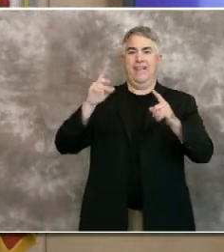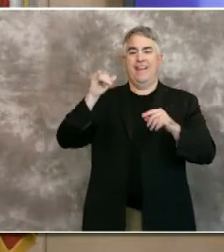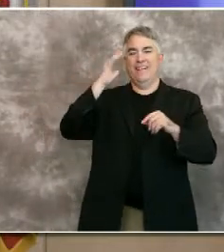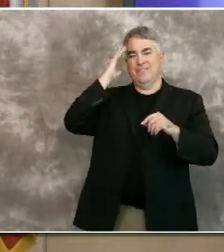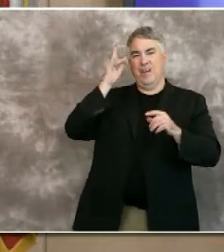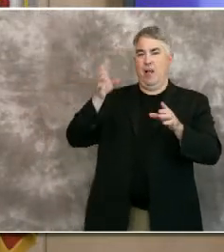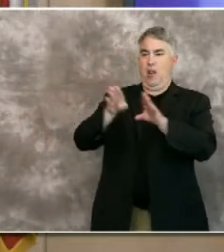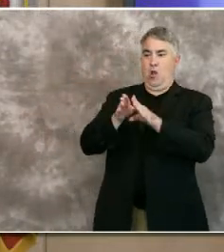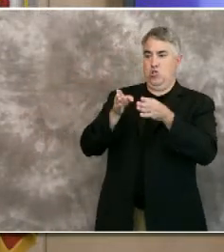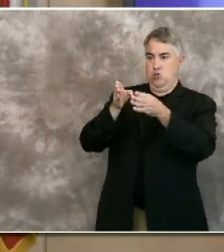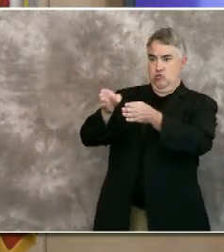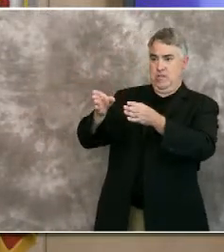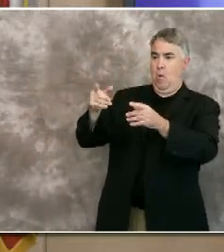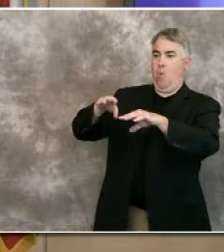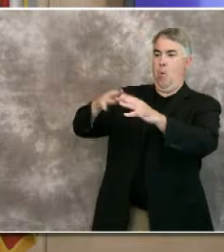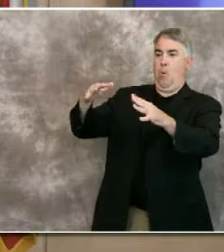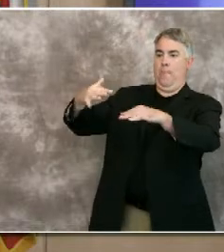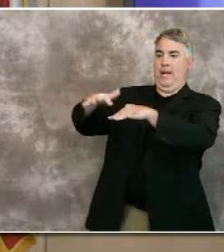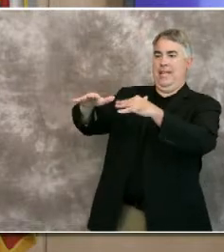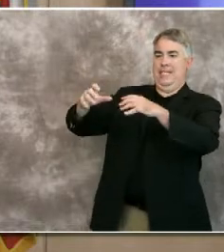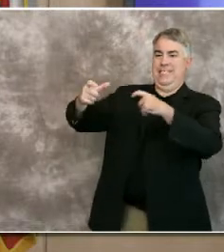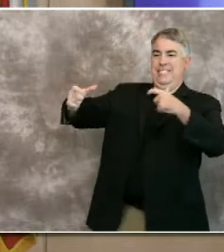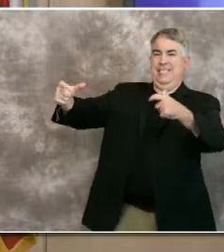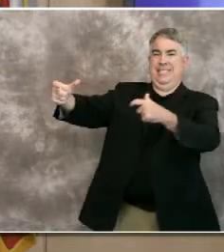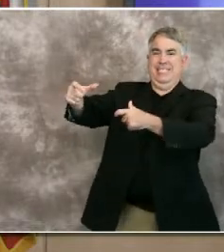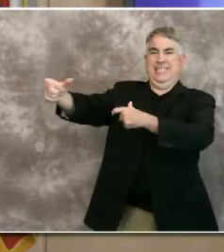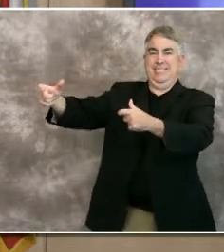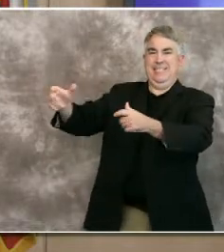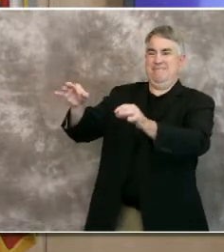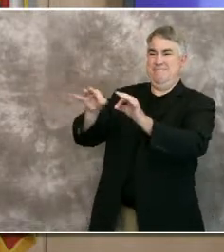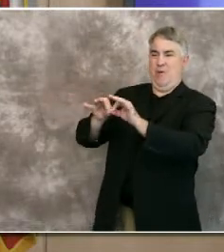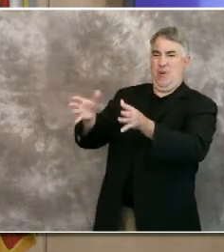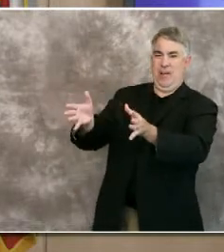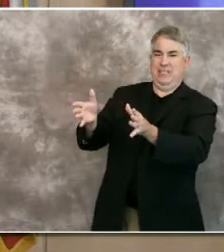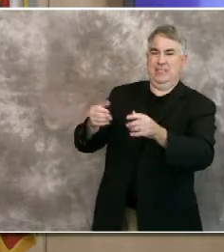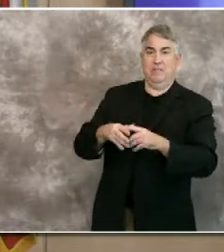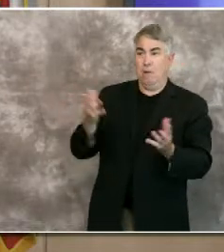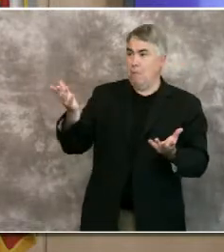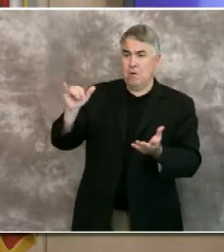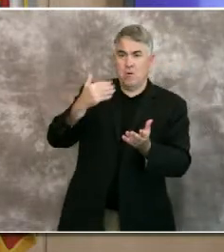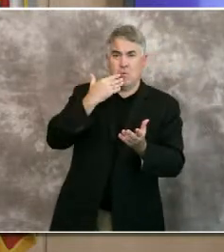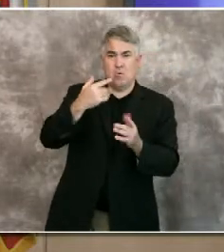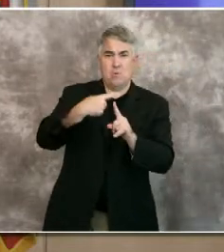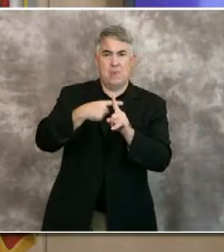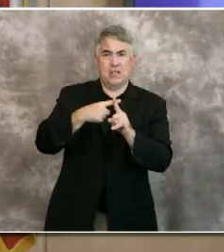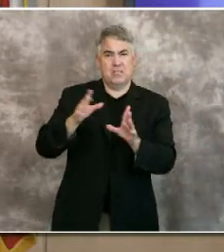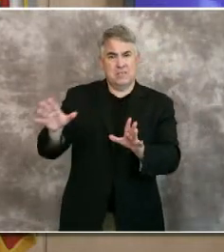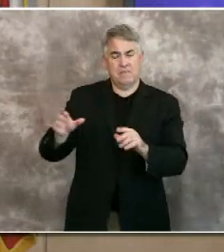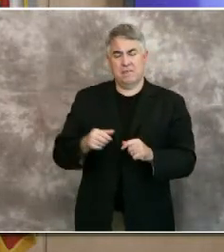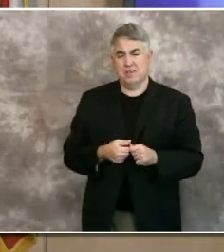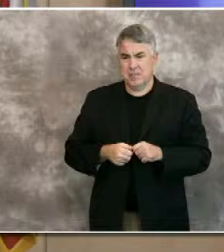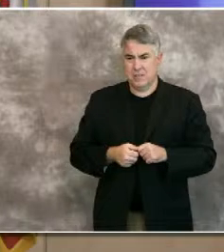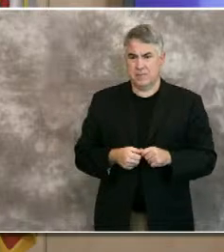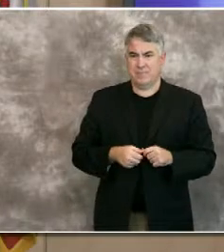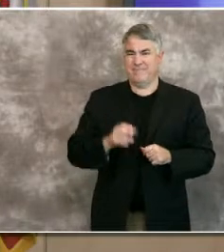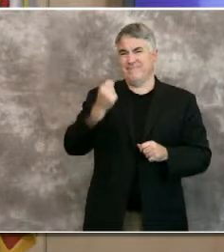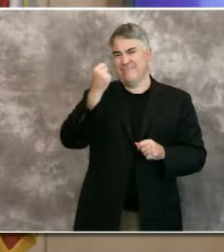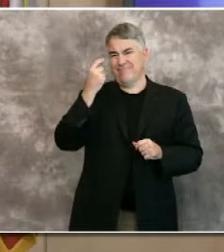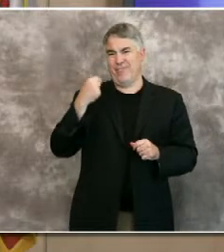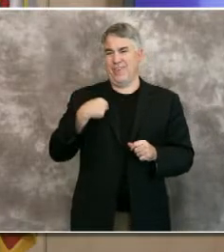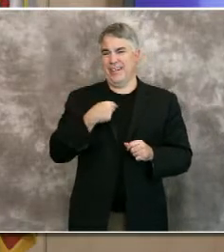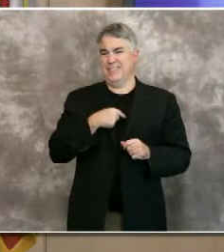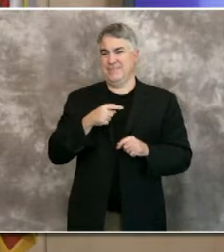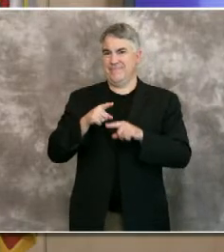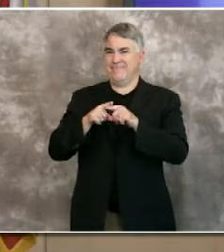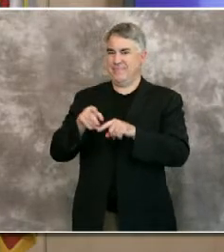more spacing outdoors, we think that that is a positive step. But we are really dependent upon business owners